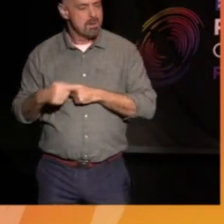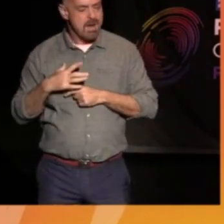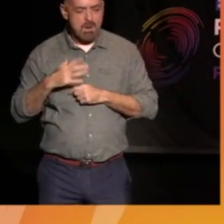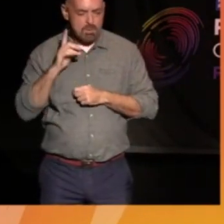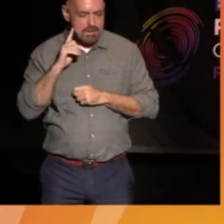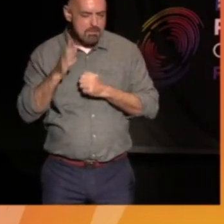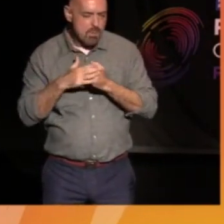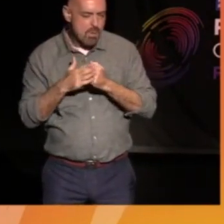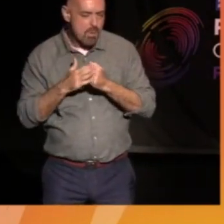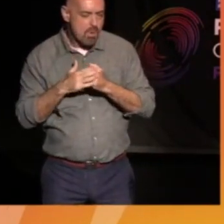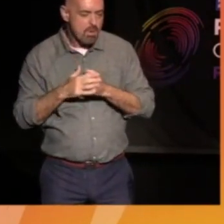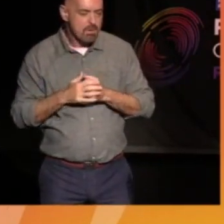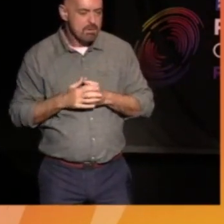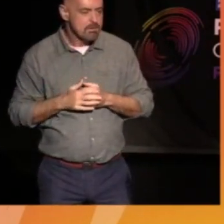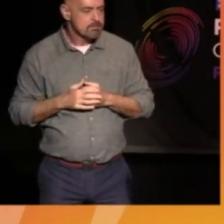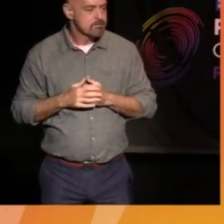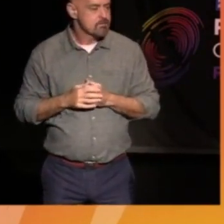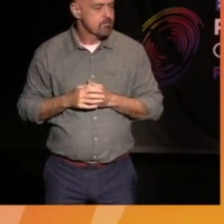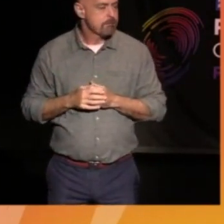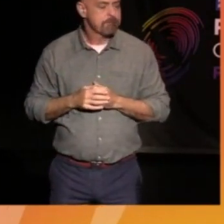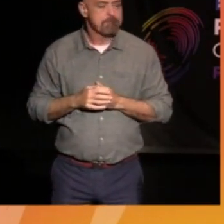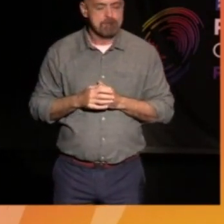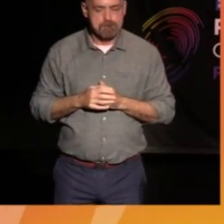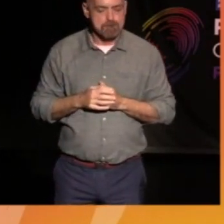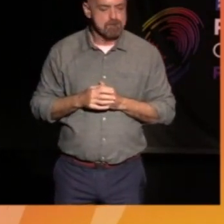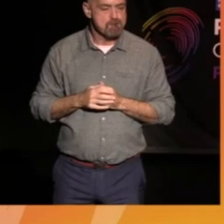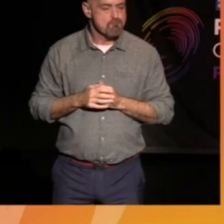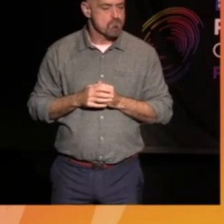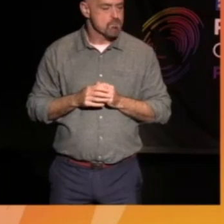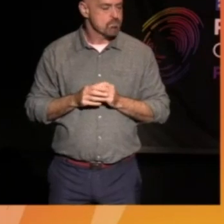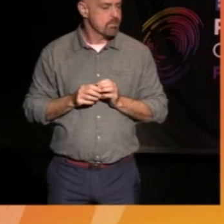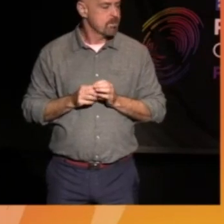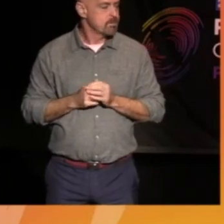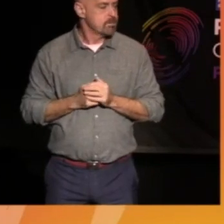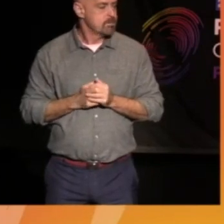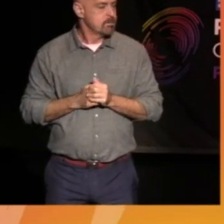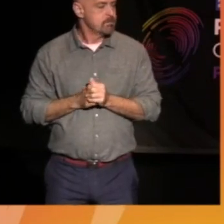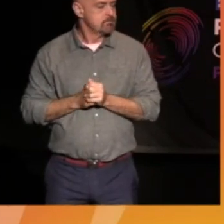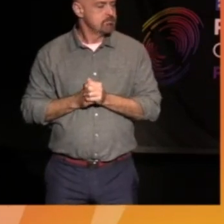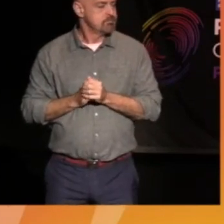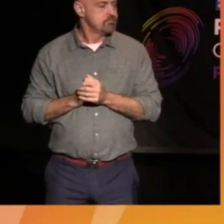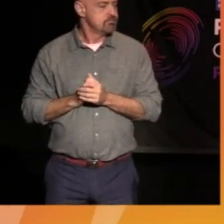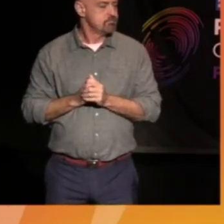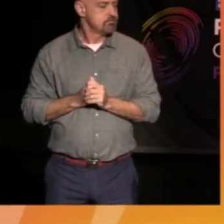about that, if possible. Okay, can I take 2 or 3 questions?